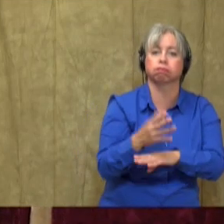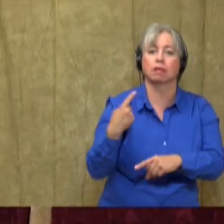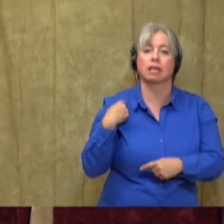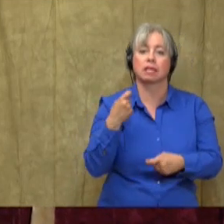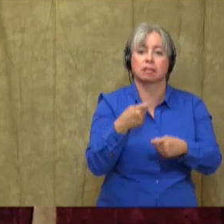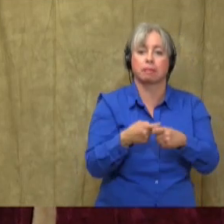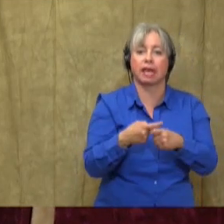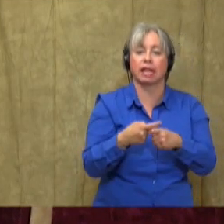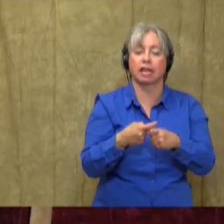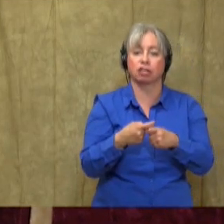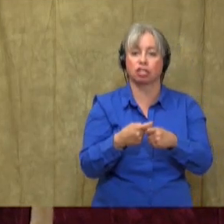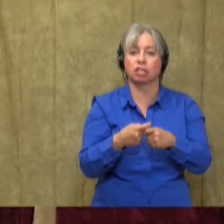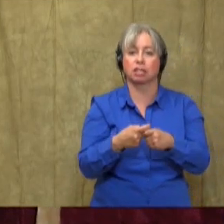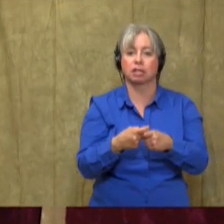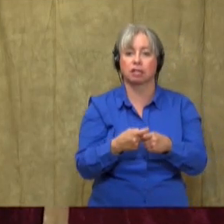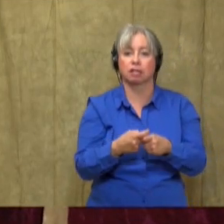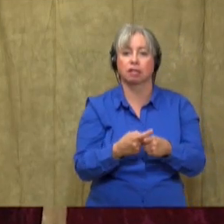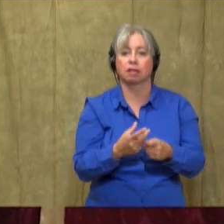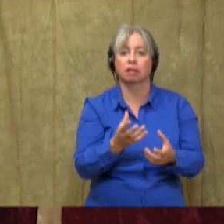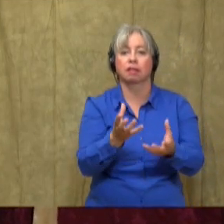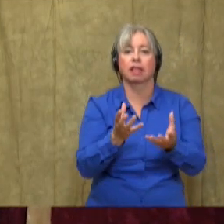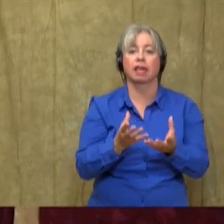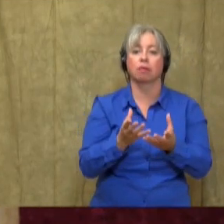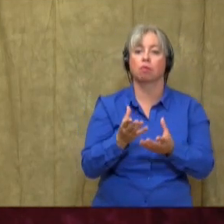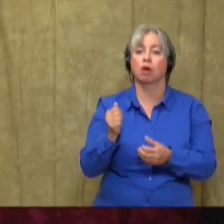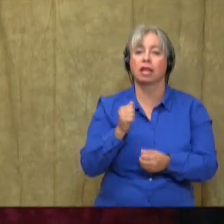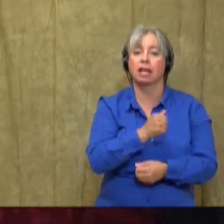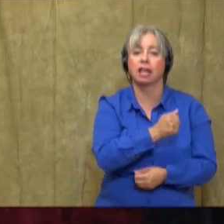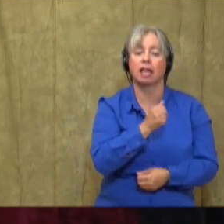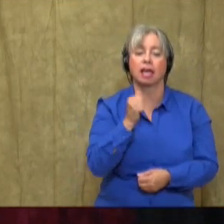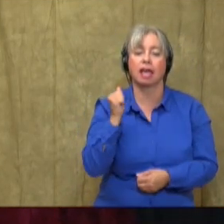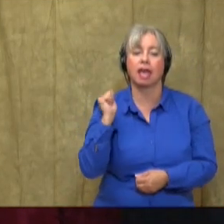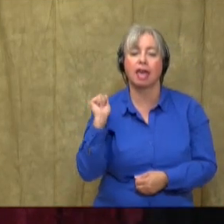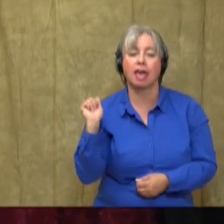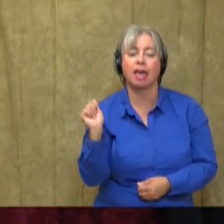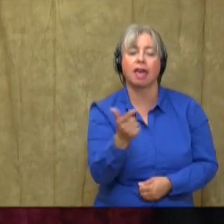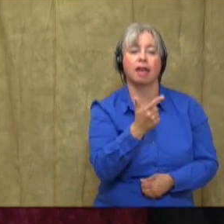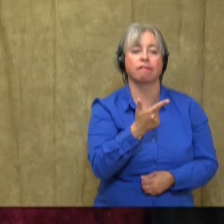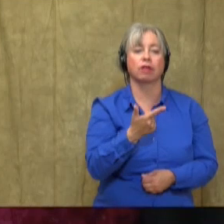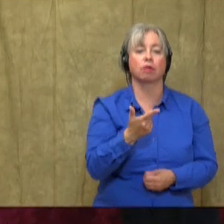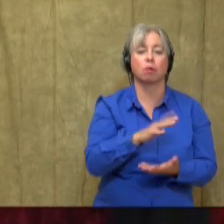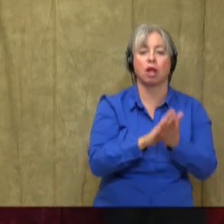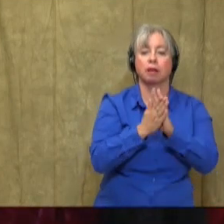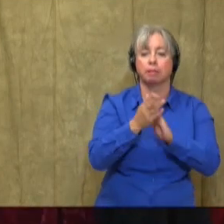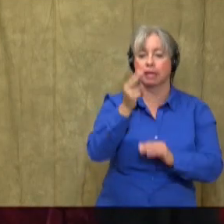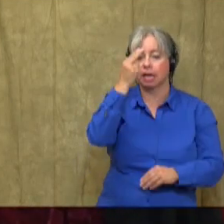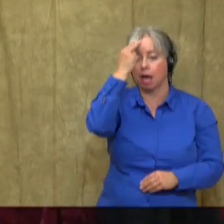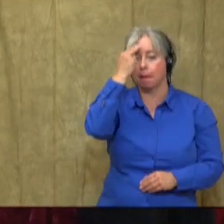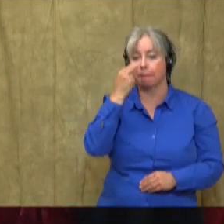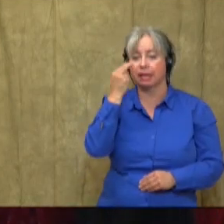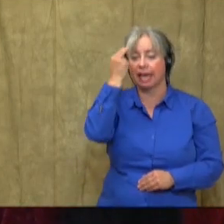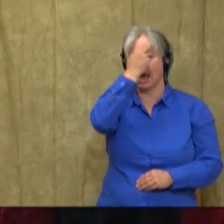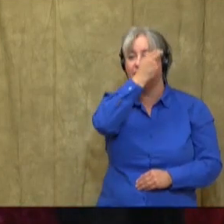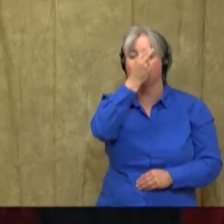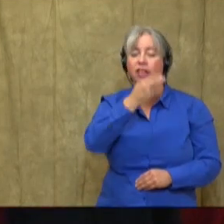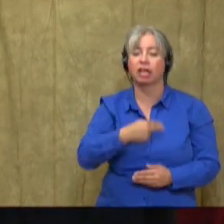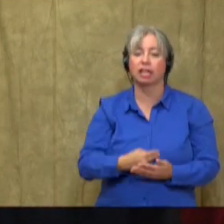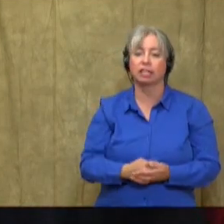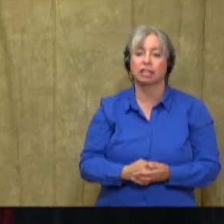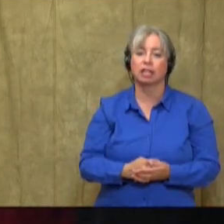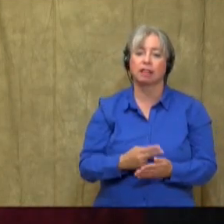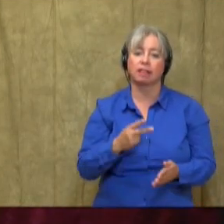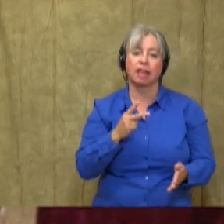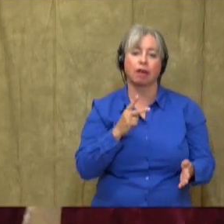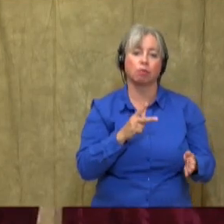of Spain wanted everybody to be Catholic, and if you weren't, they had no problems torturing you in some very